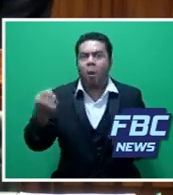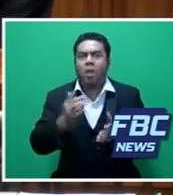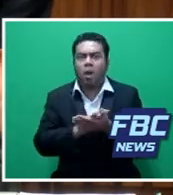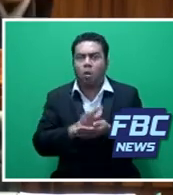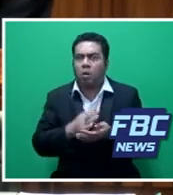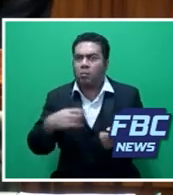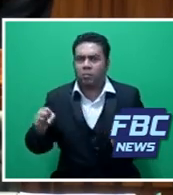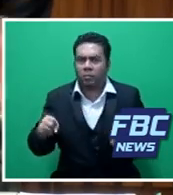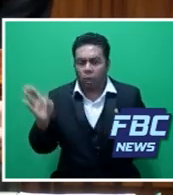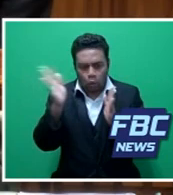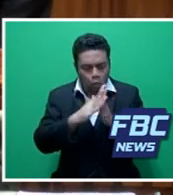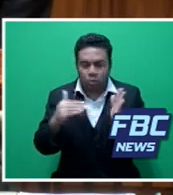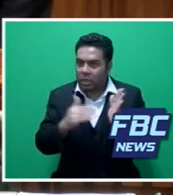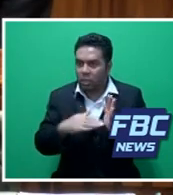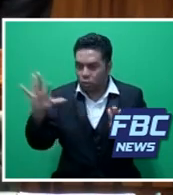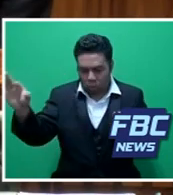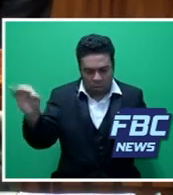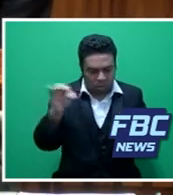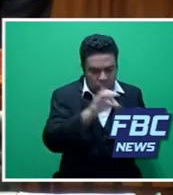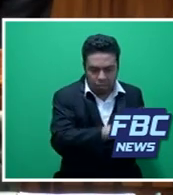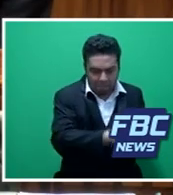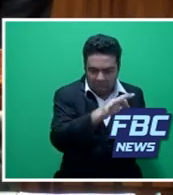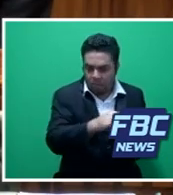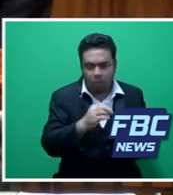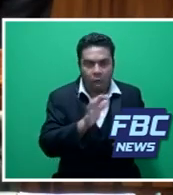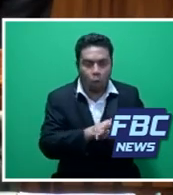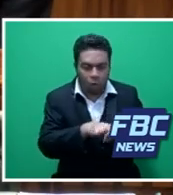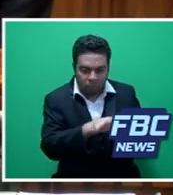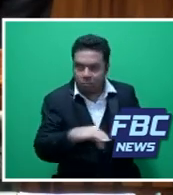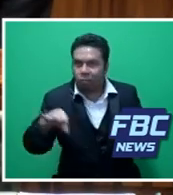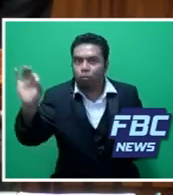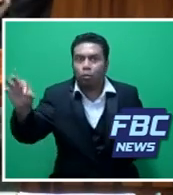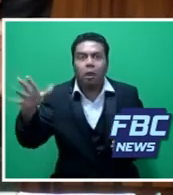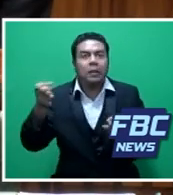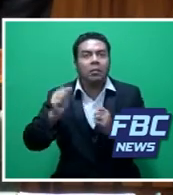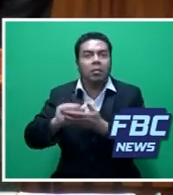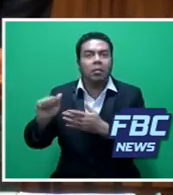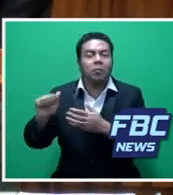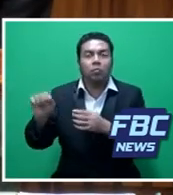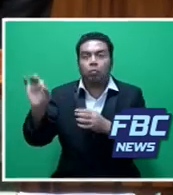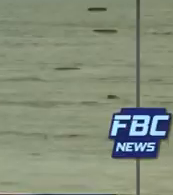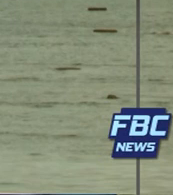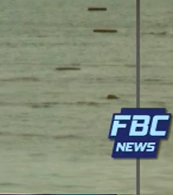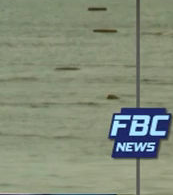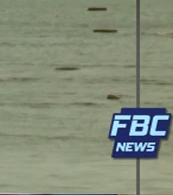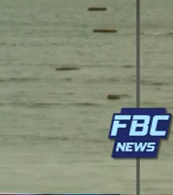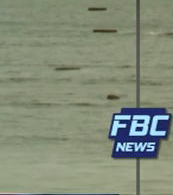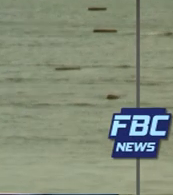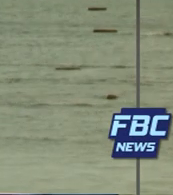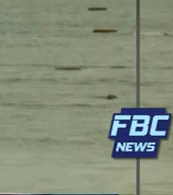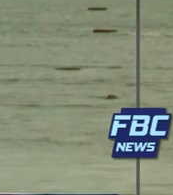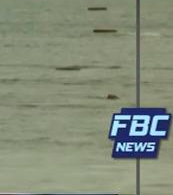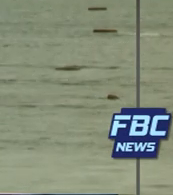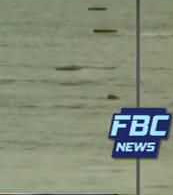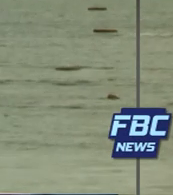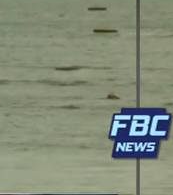Air New Zealand is going to come specifically to Fiji to take our agricultural produce to LA or San Francisco or Brisbane. Minister